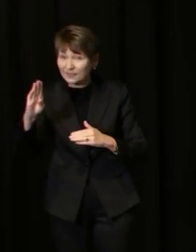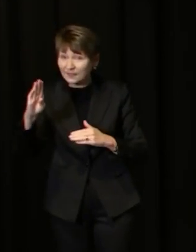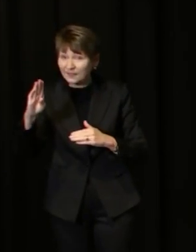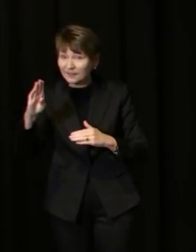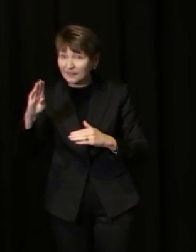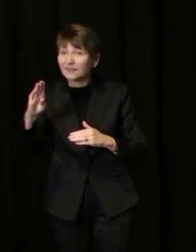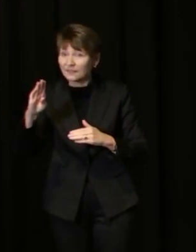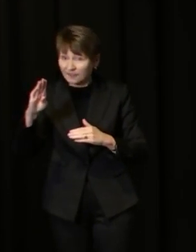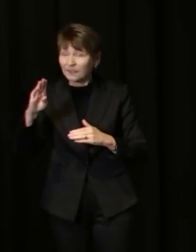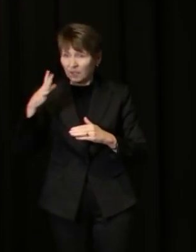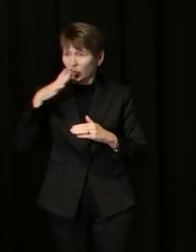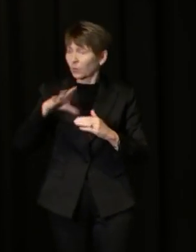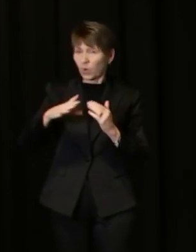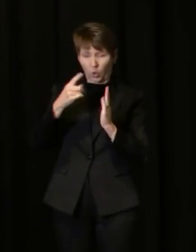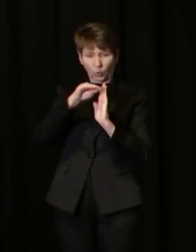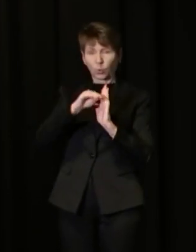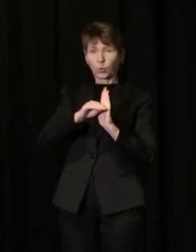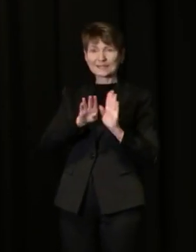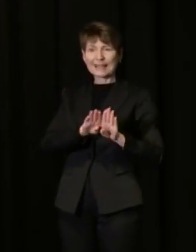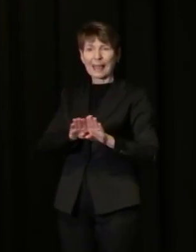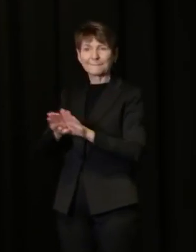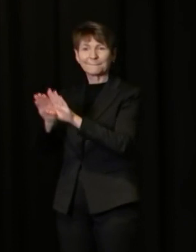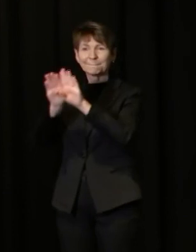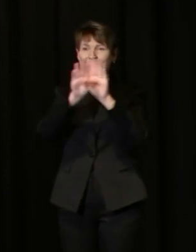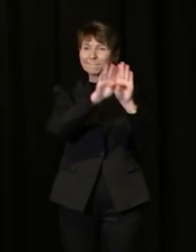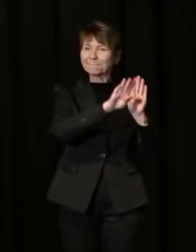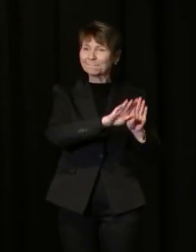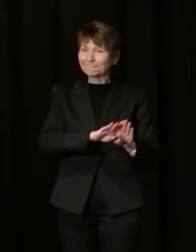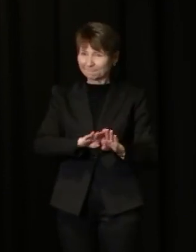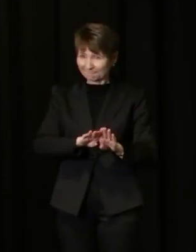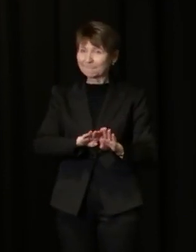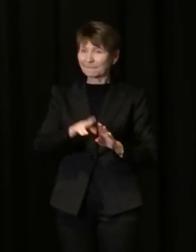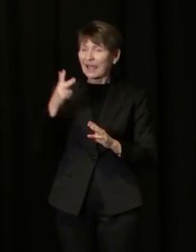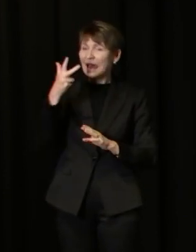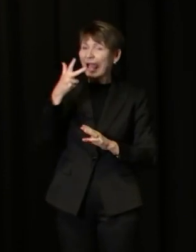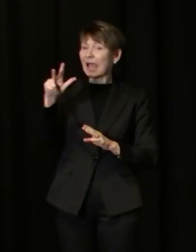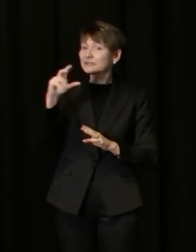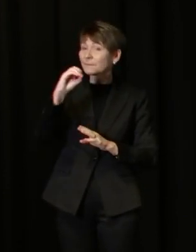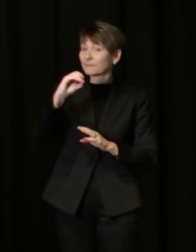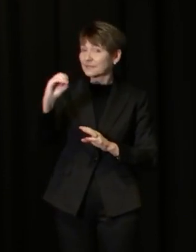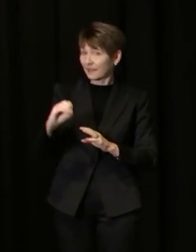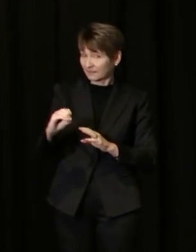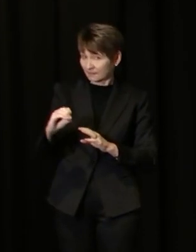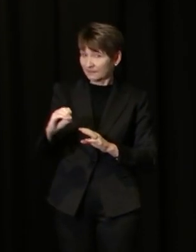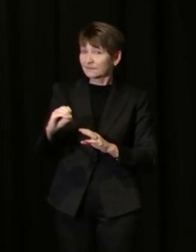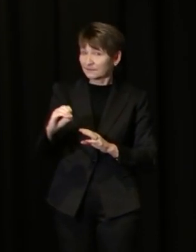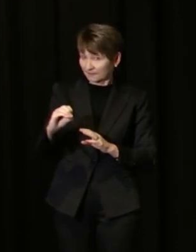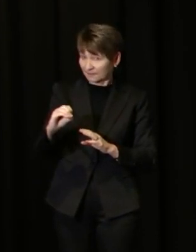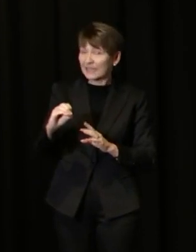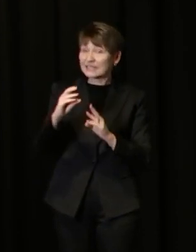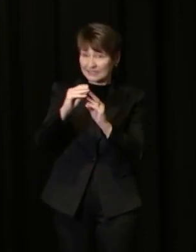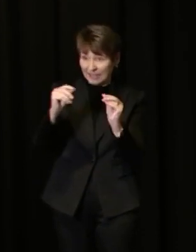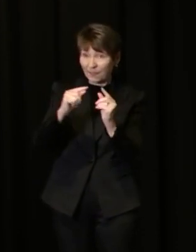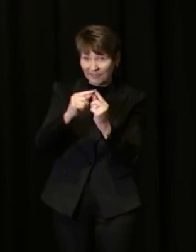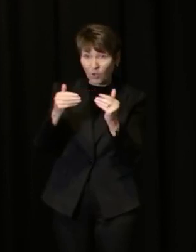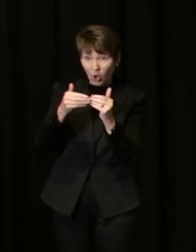moving to one set of rules for the whole state, as we had indicated we would do at 80%, is that some things at the moment are open